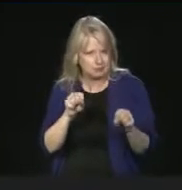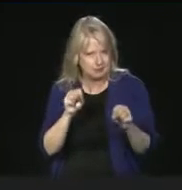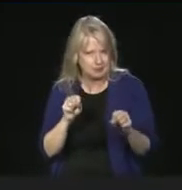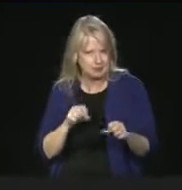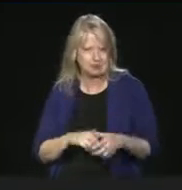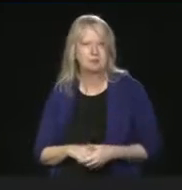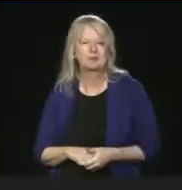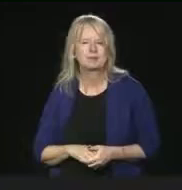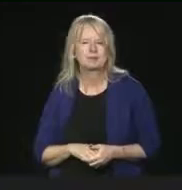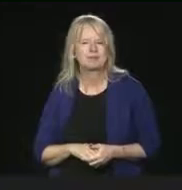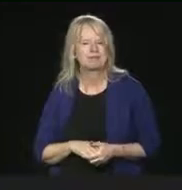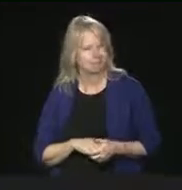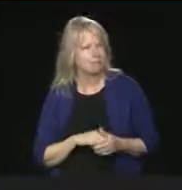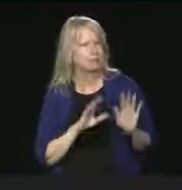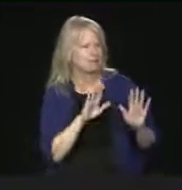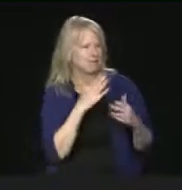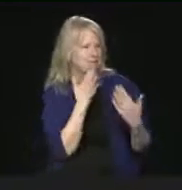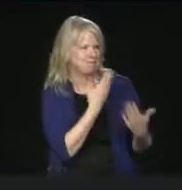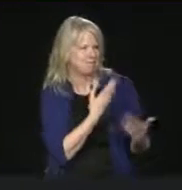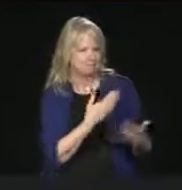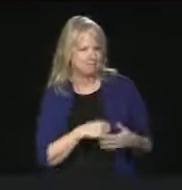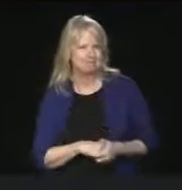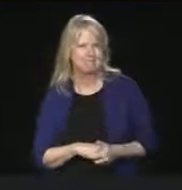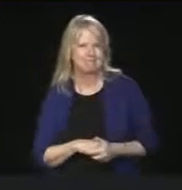Great, thank you.